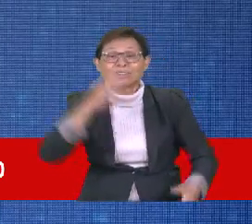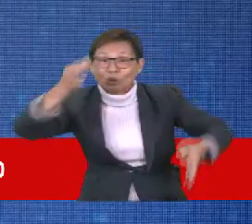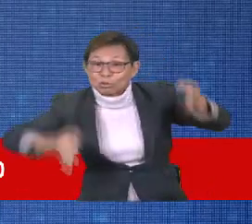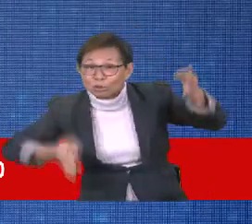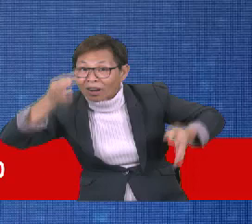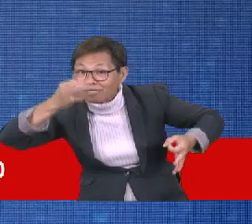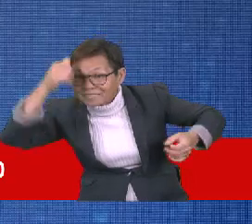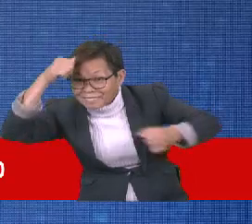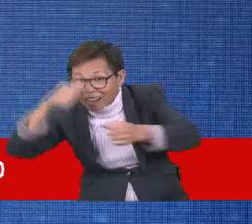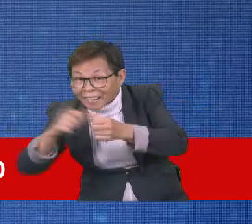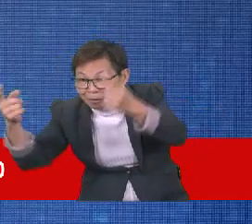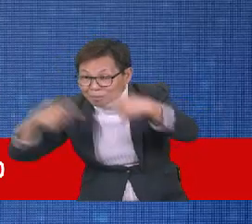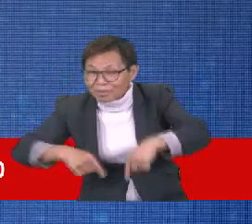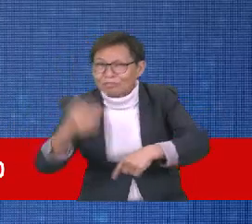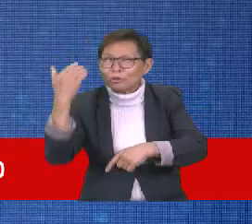Even then, I